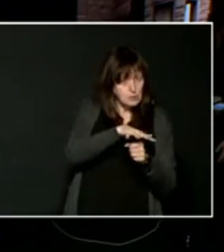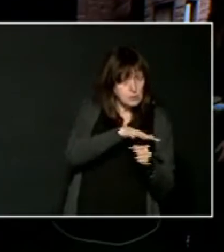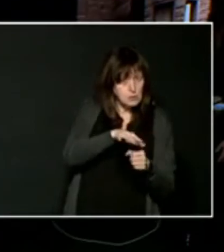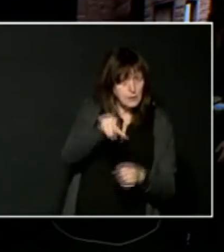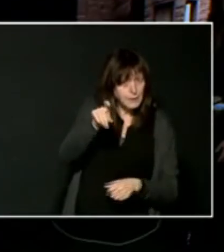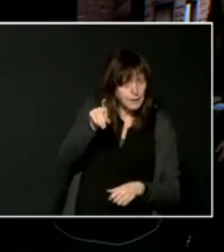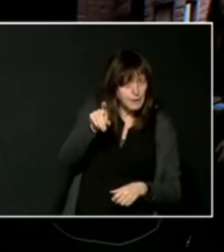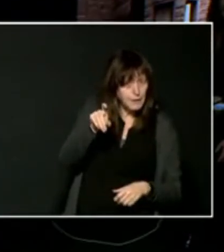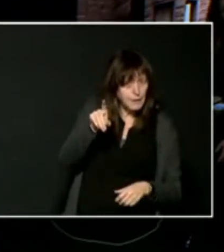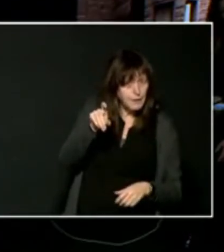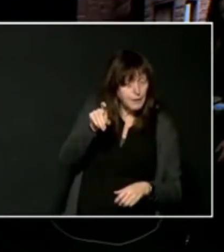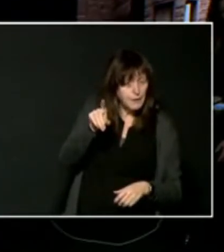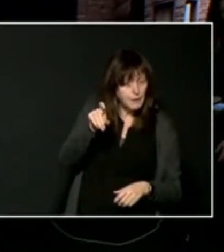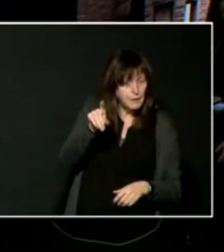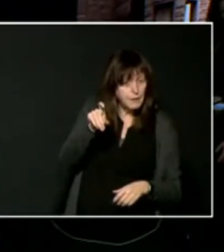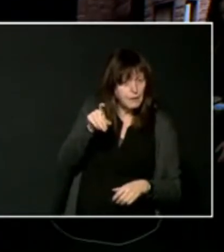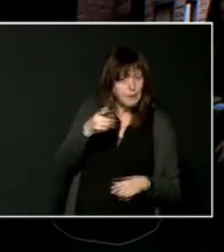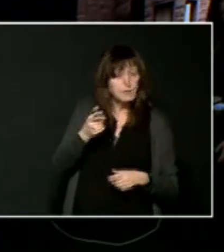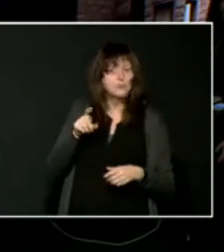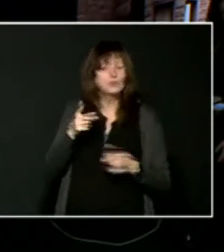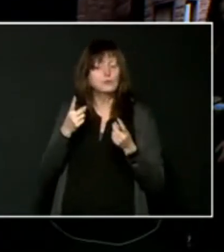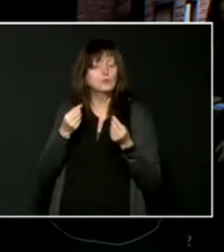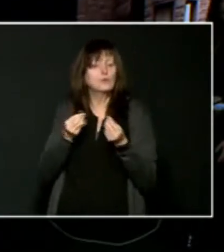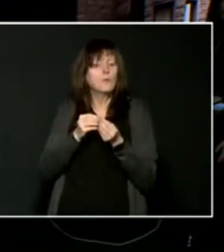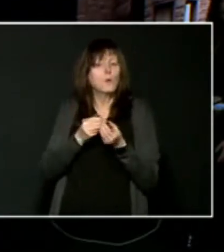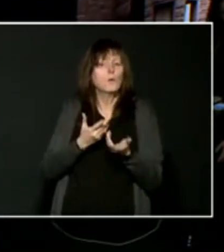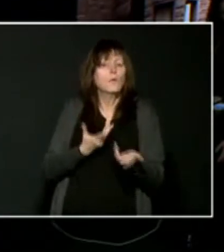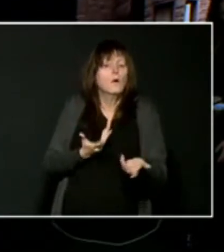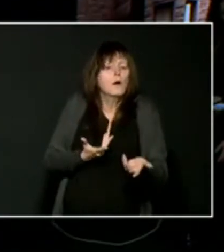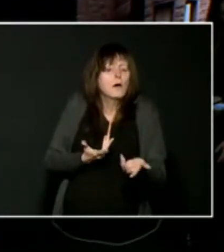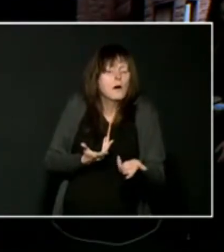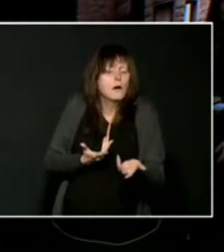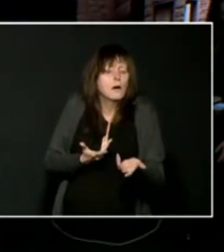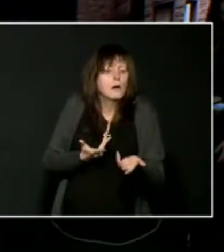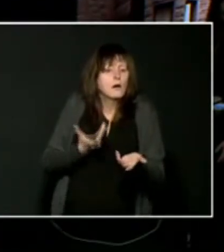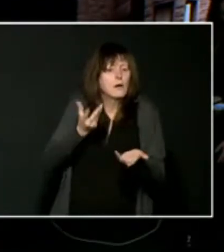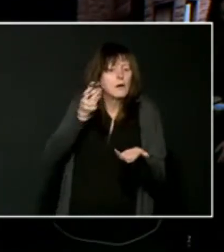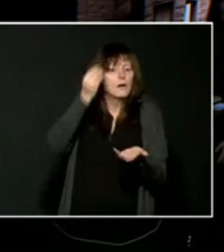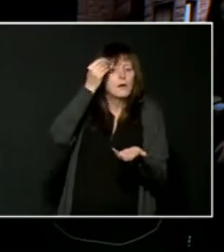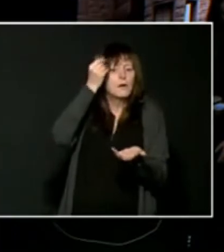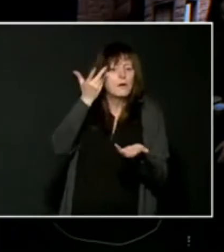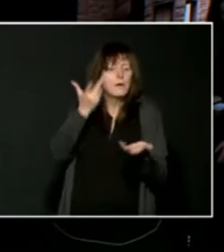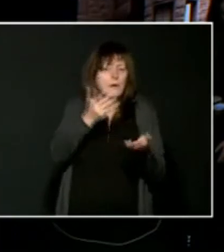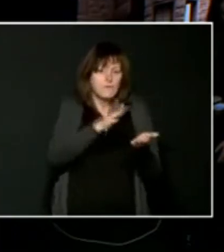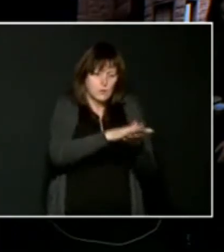And can you just expand on your thoughts on keeping schools open?